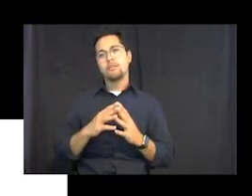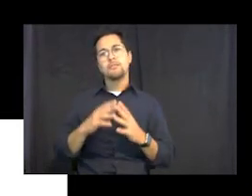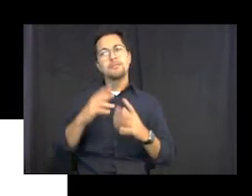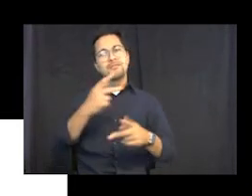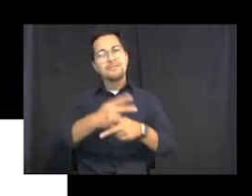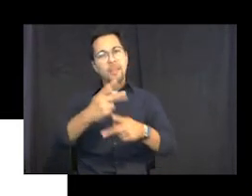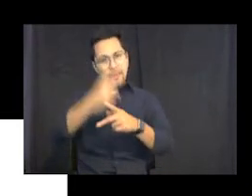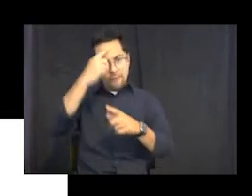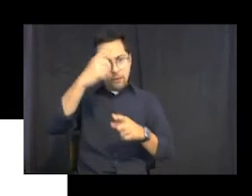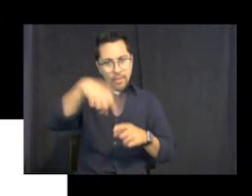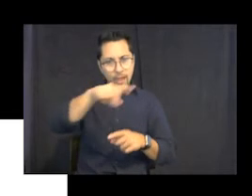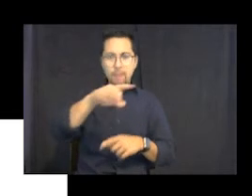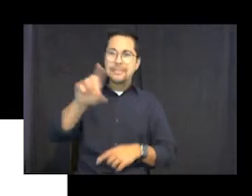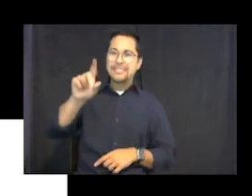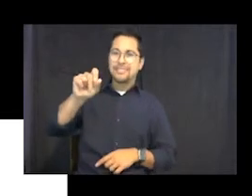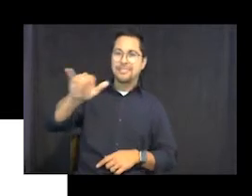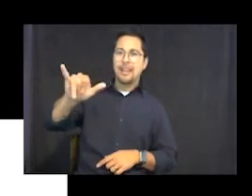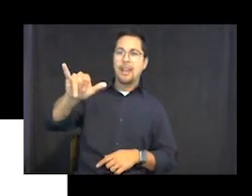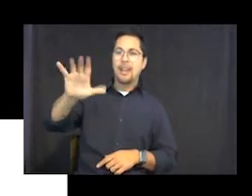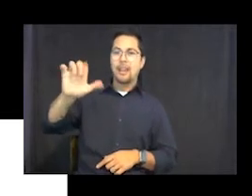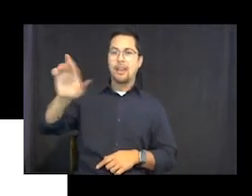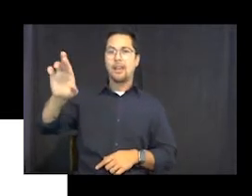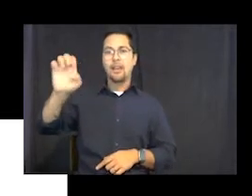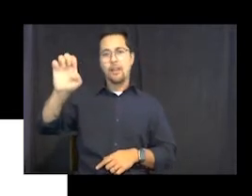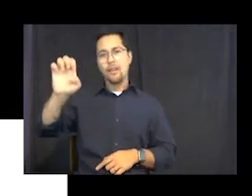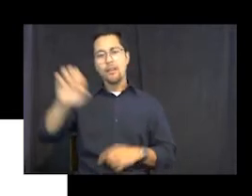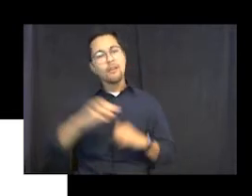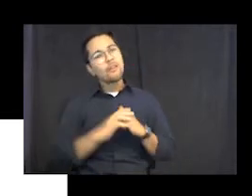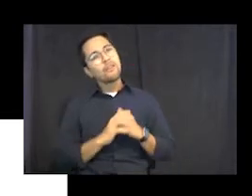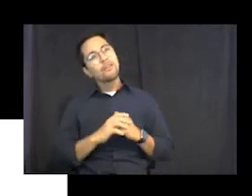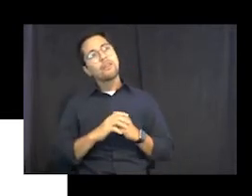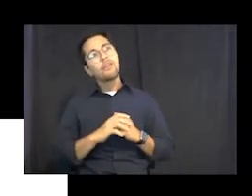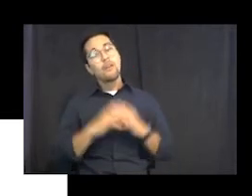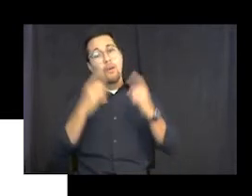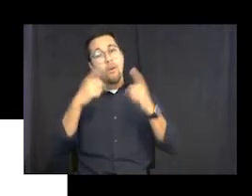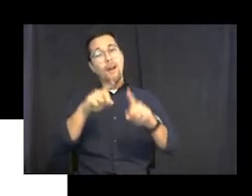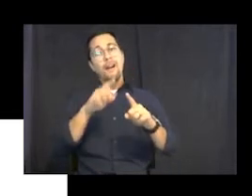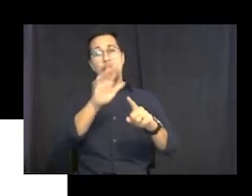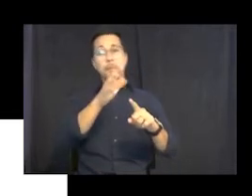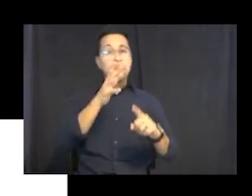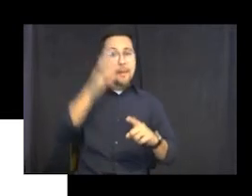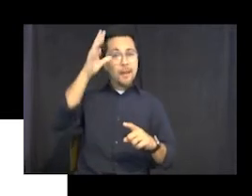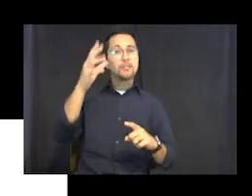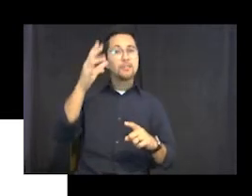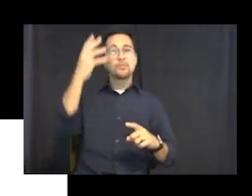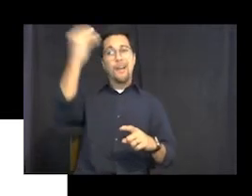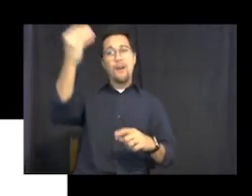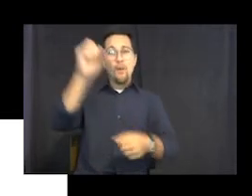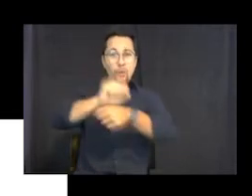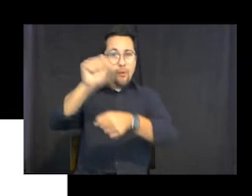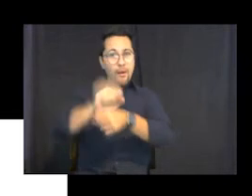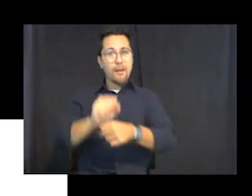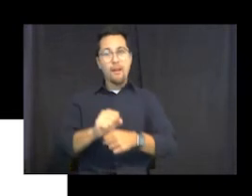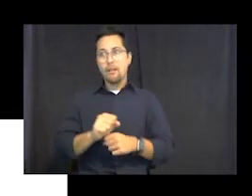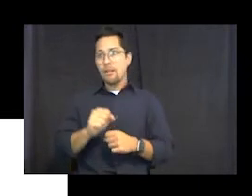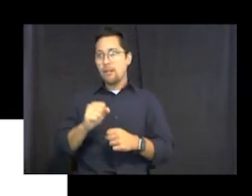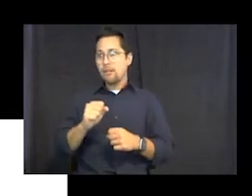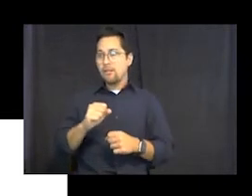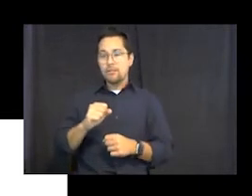care for them, daycare, while they were working in the front lines